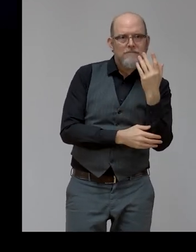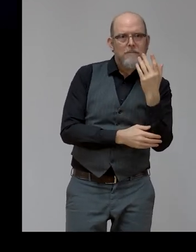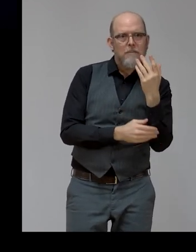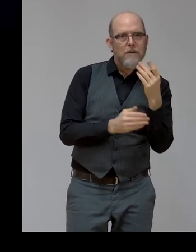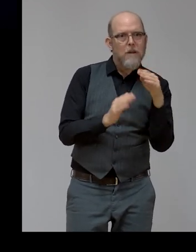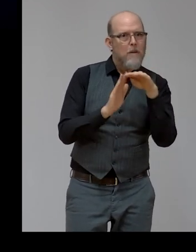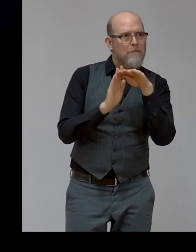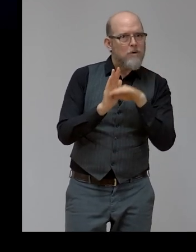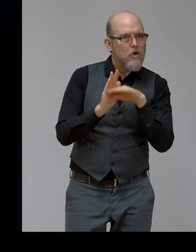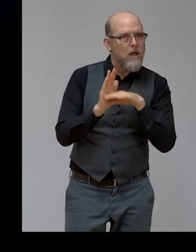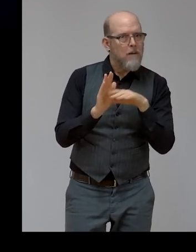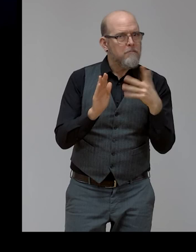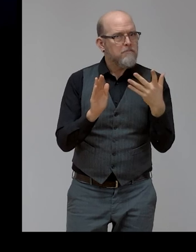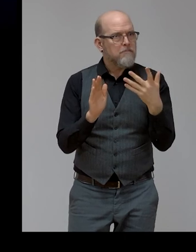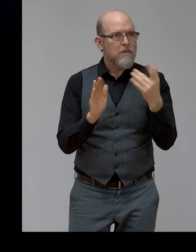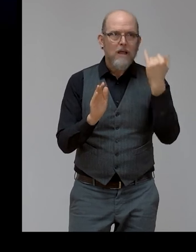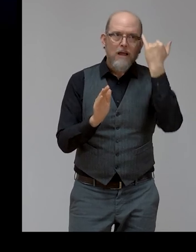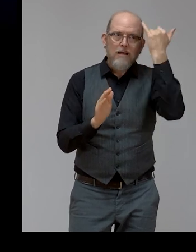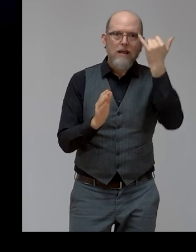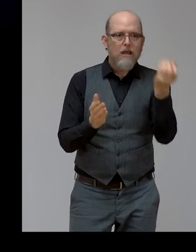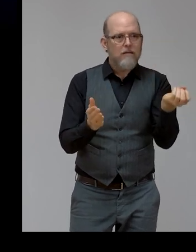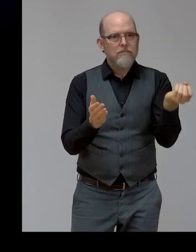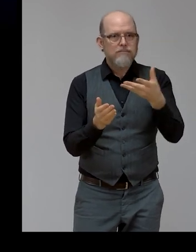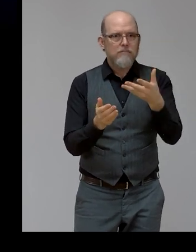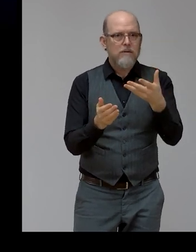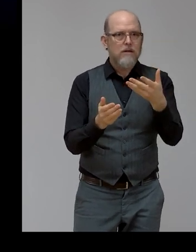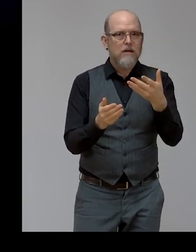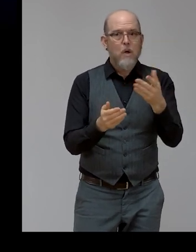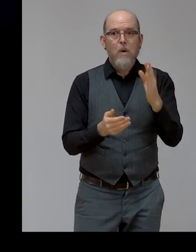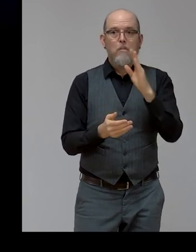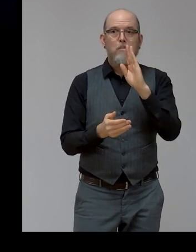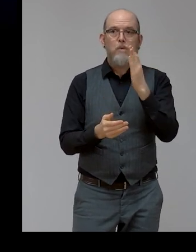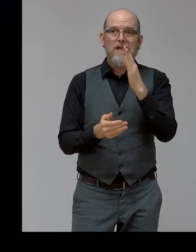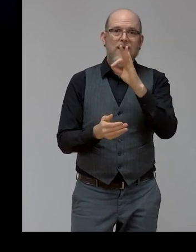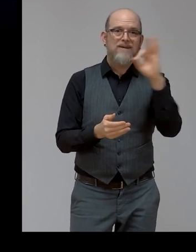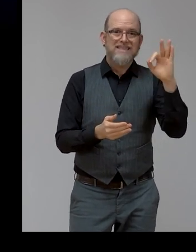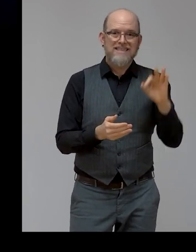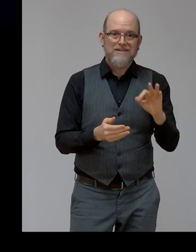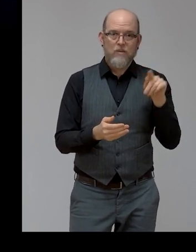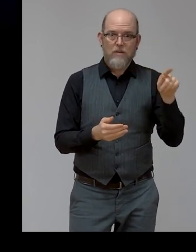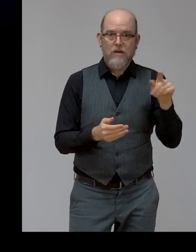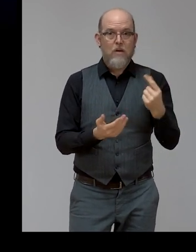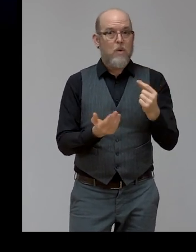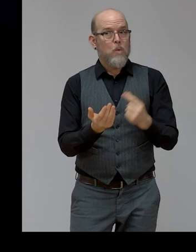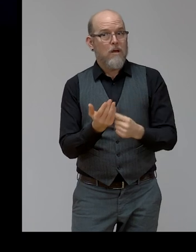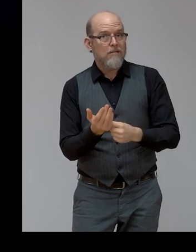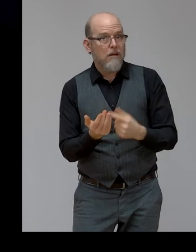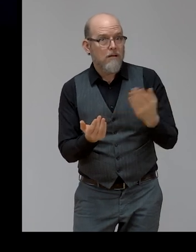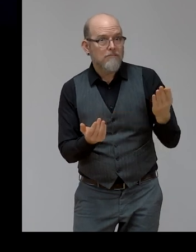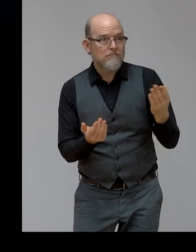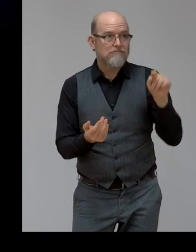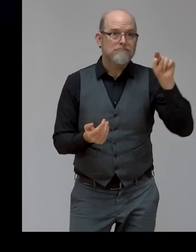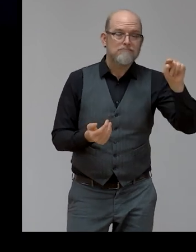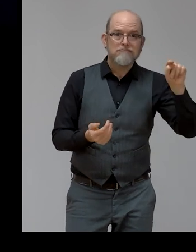disabilities in Burkina Faso, in Uganda. So you're very much like working from the